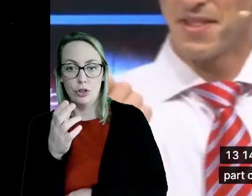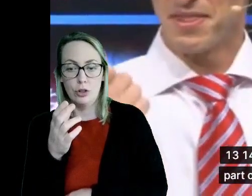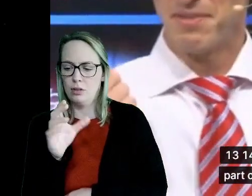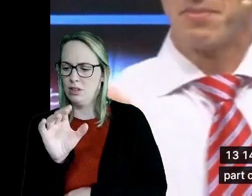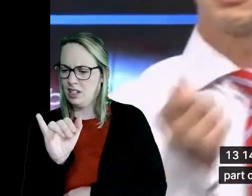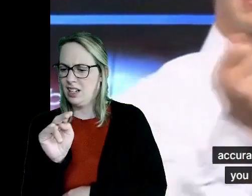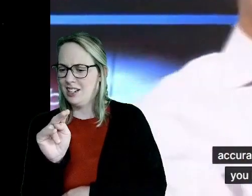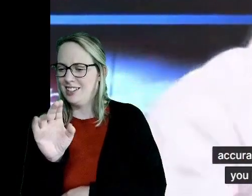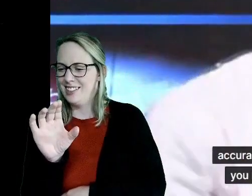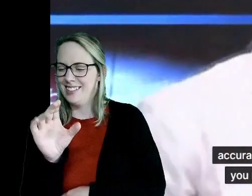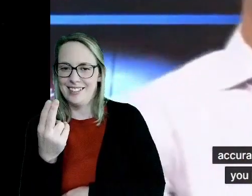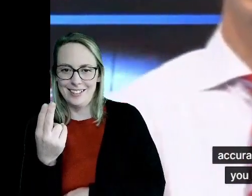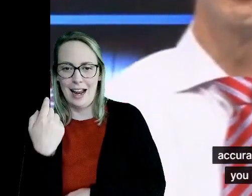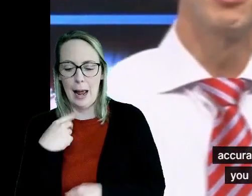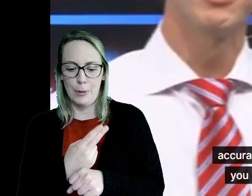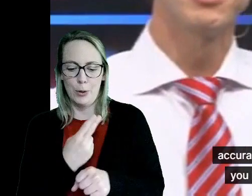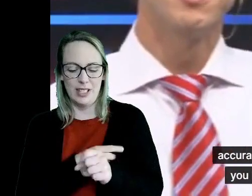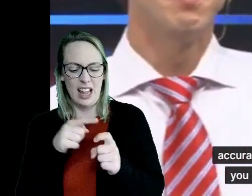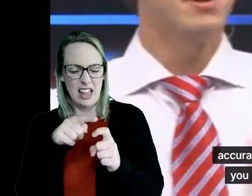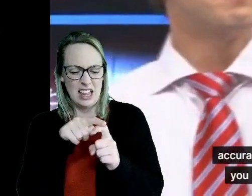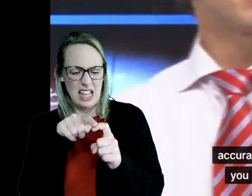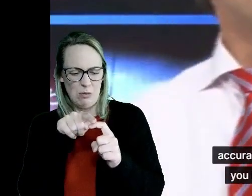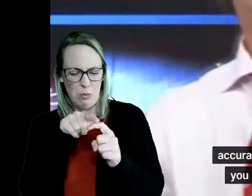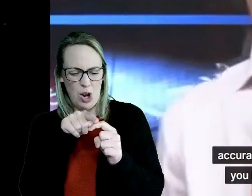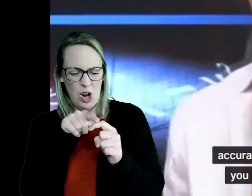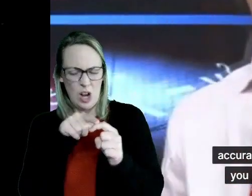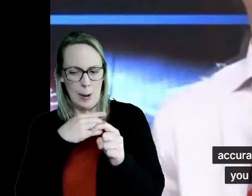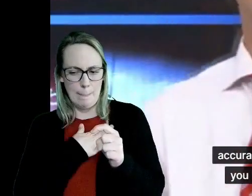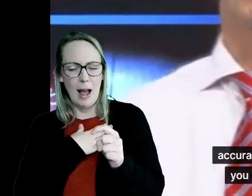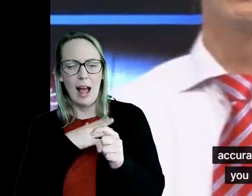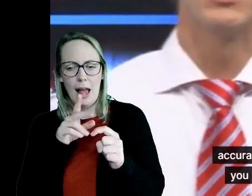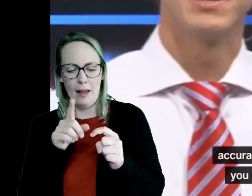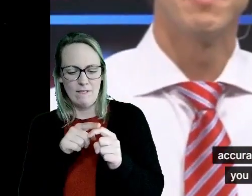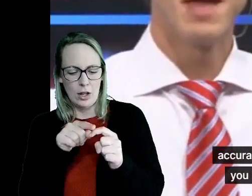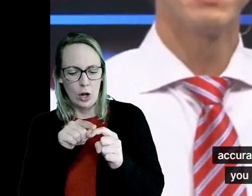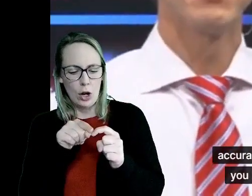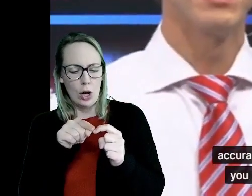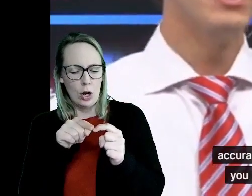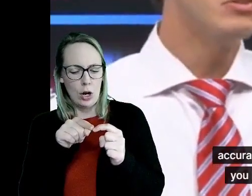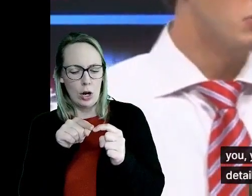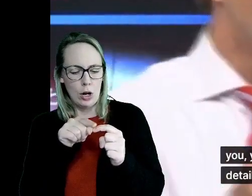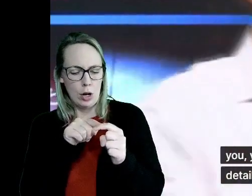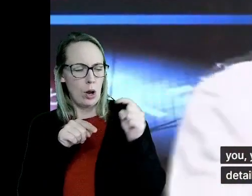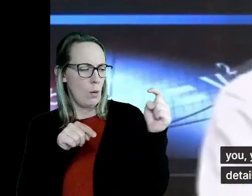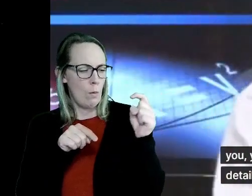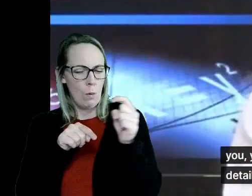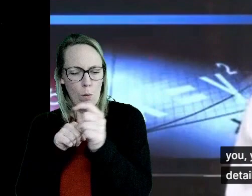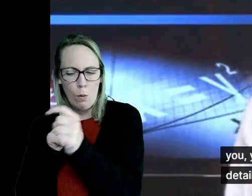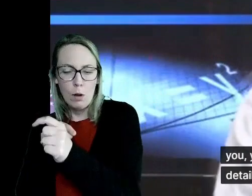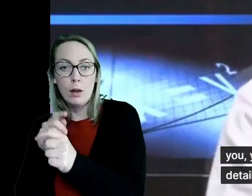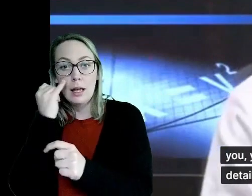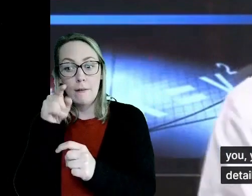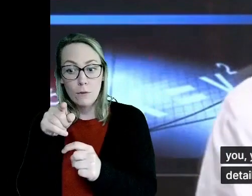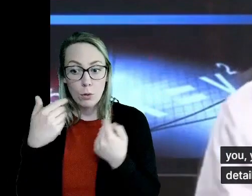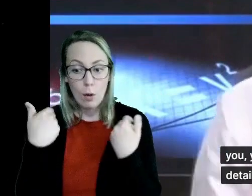not the most accurate measurement in the world, but if you had a ruler and a map in front of you, you could get down to